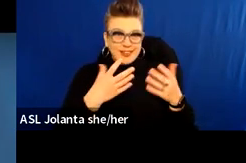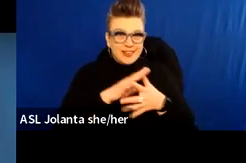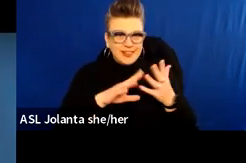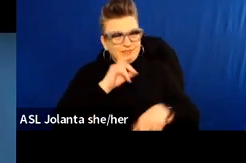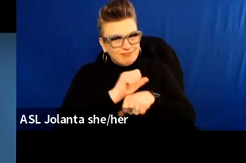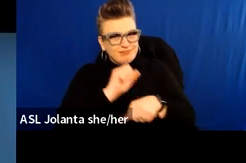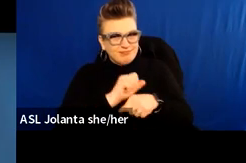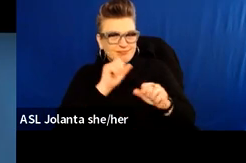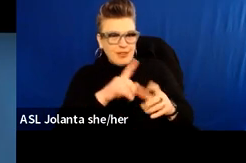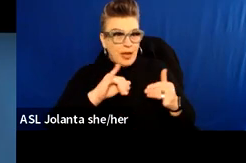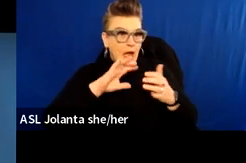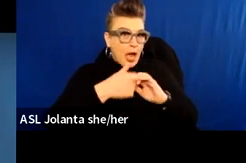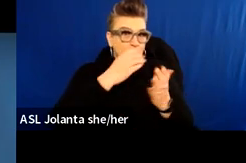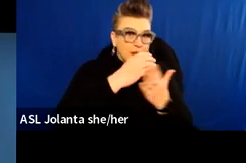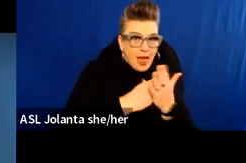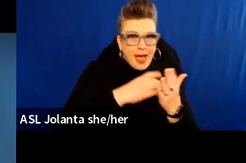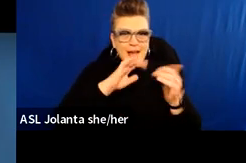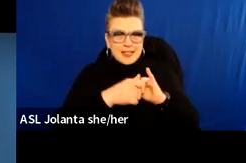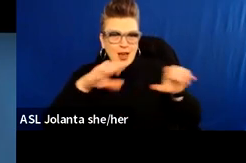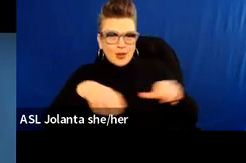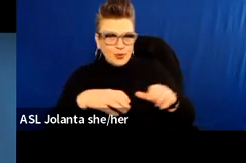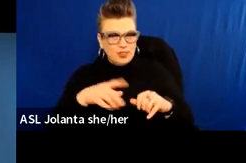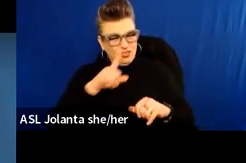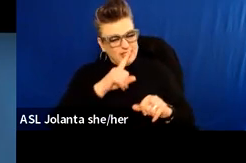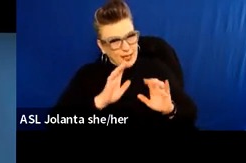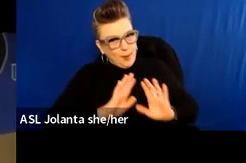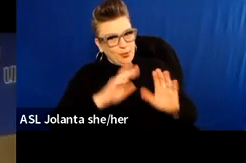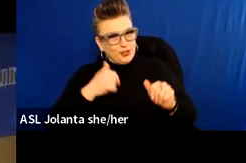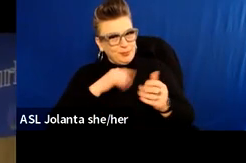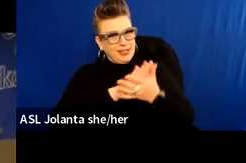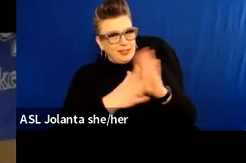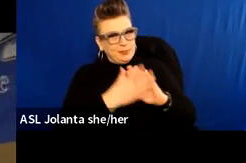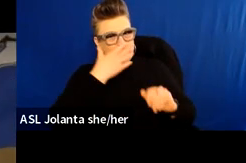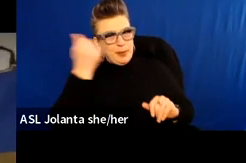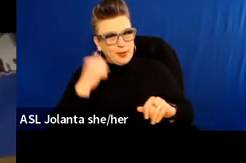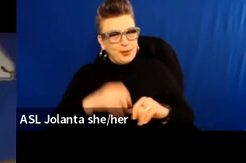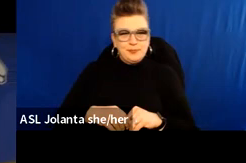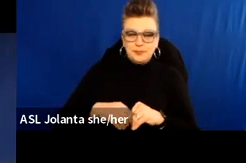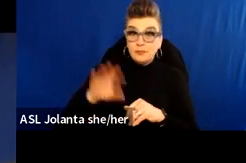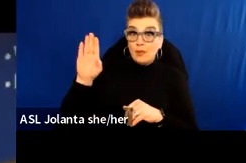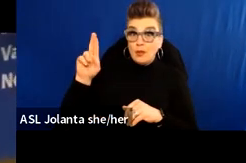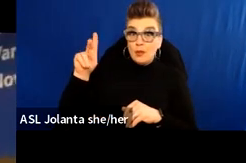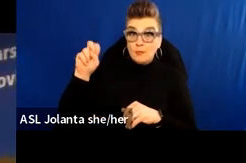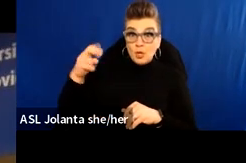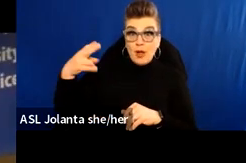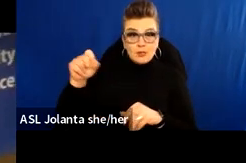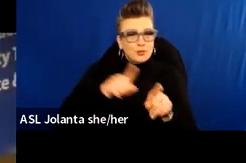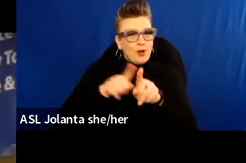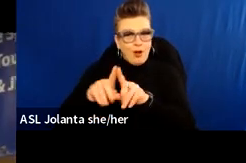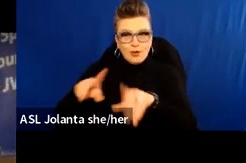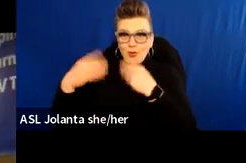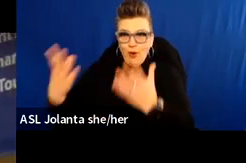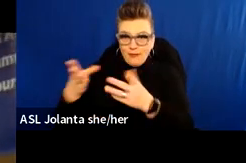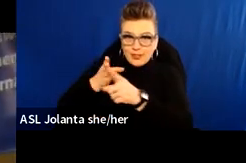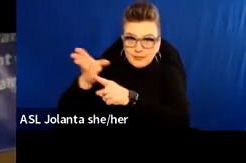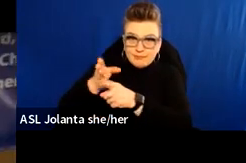next is how's my classes so it's like they're pushing me to be better burke high school also offers career pathways to